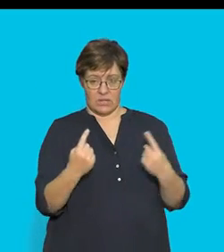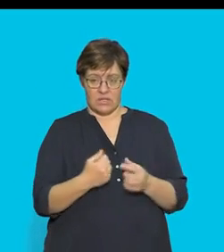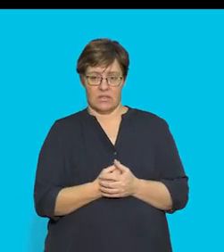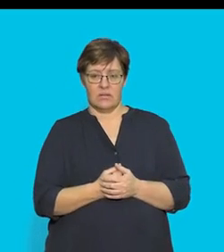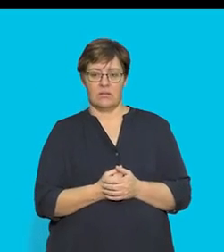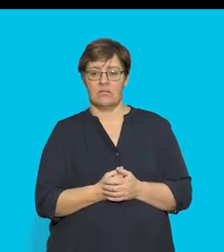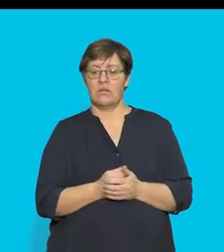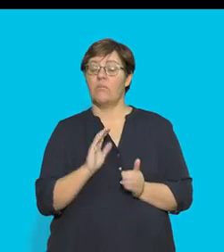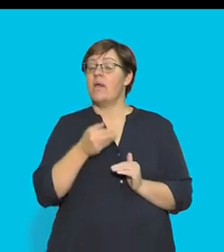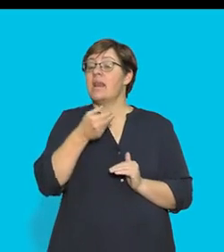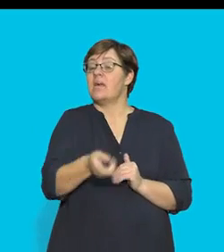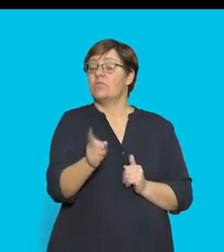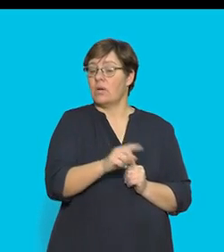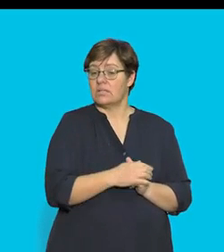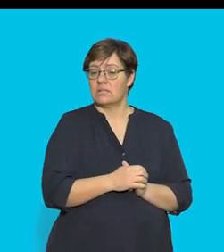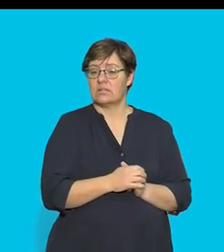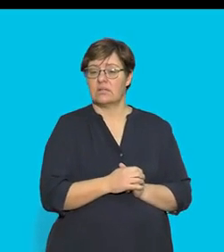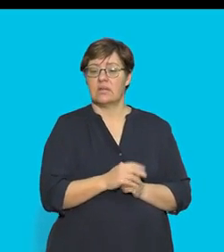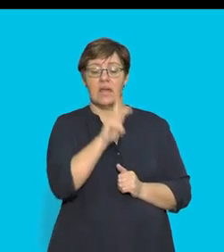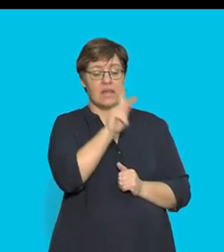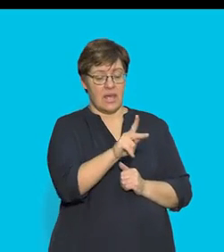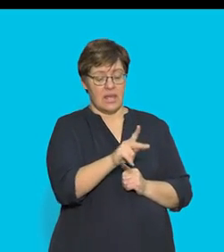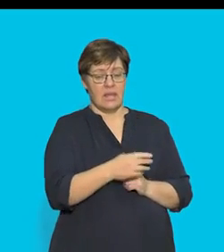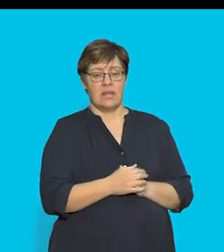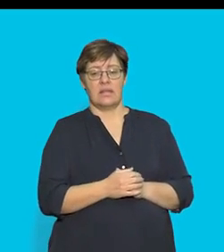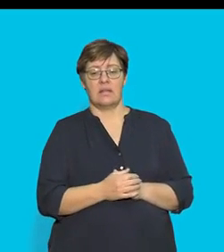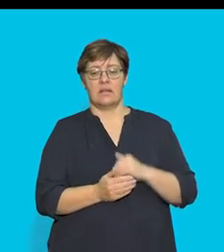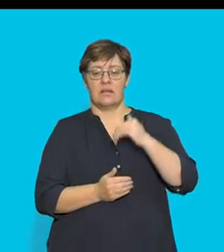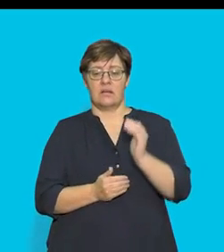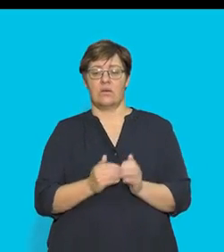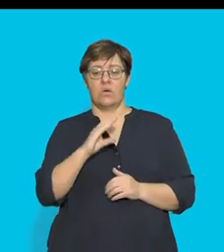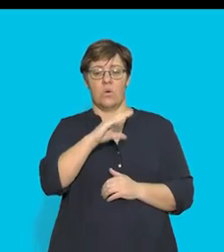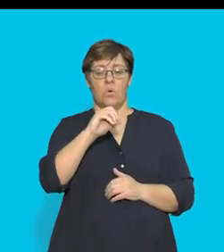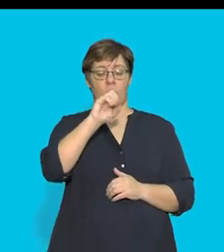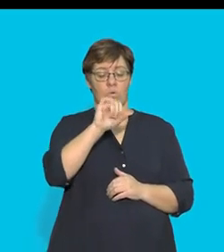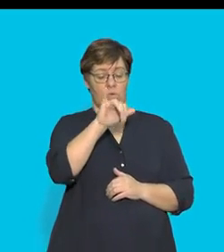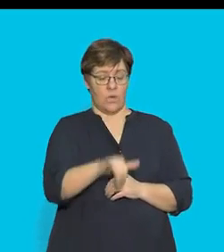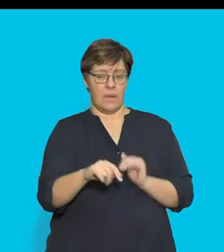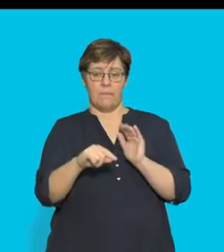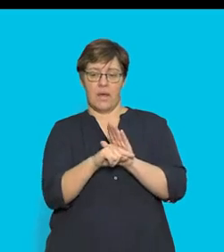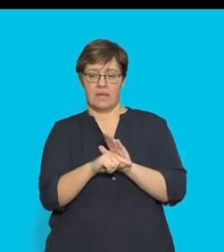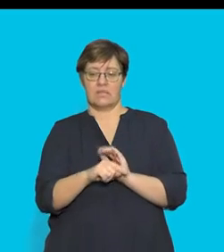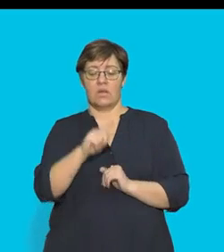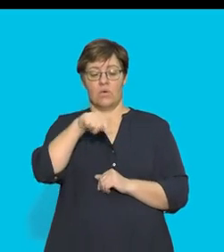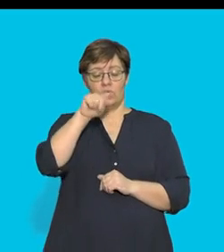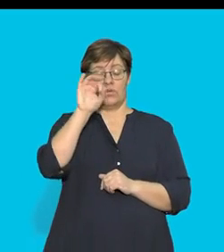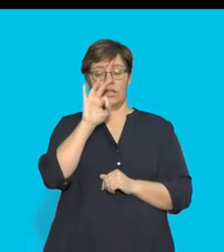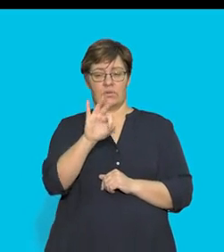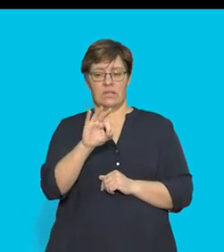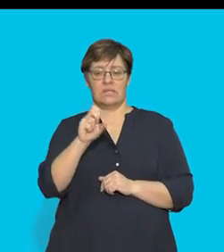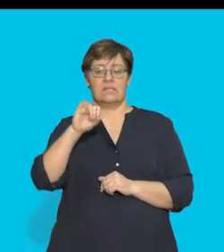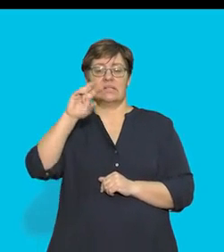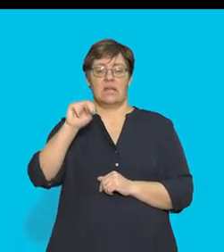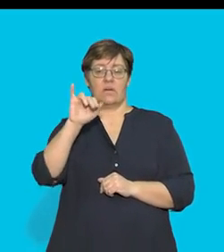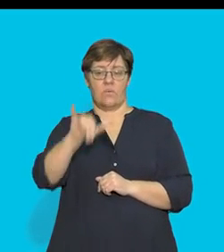with is k times cos y minus root 3 sine y.